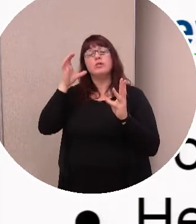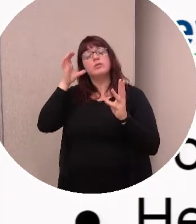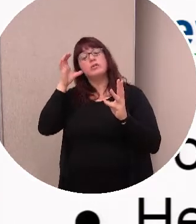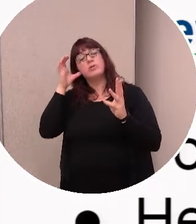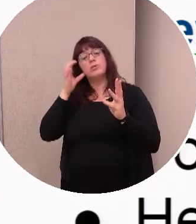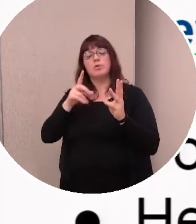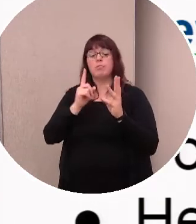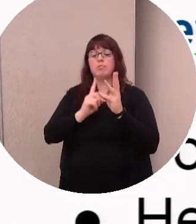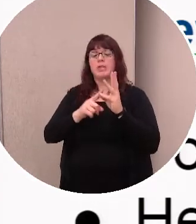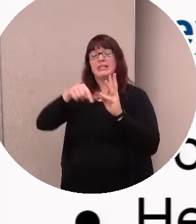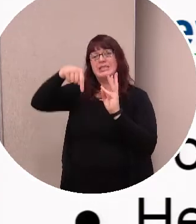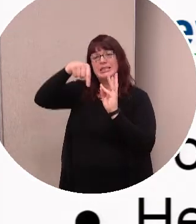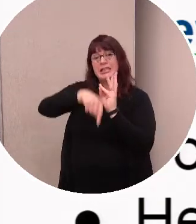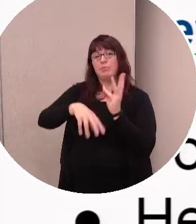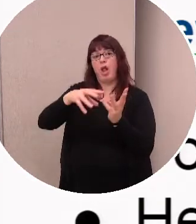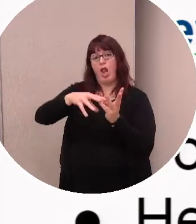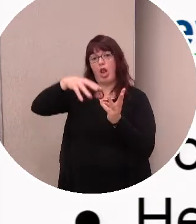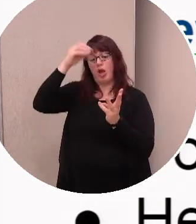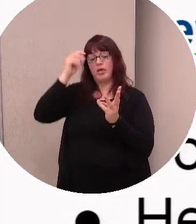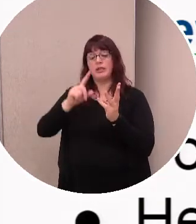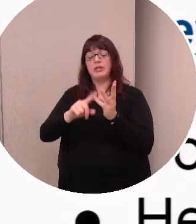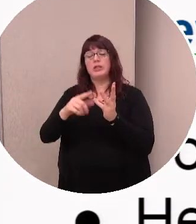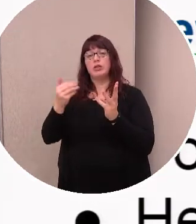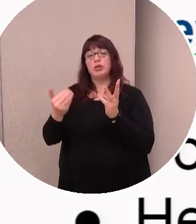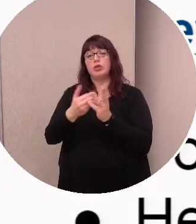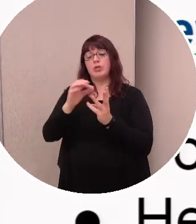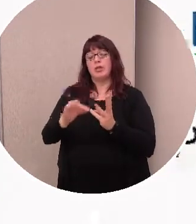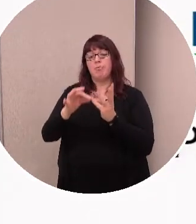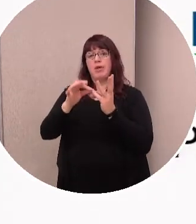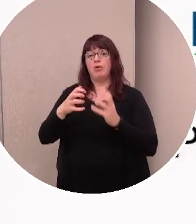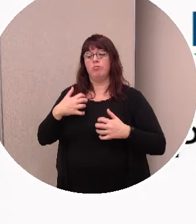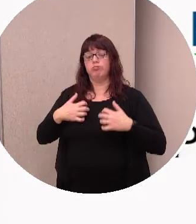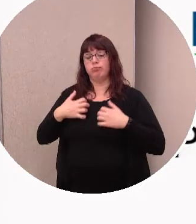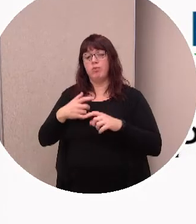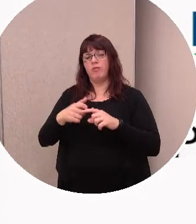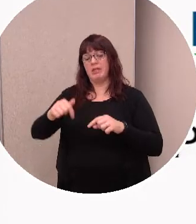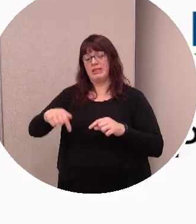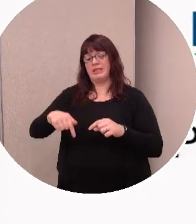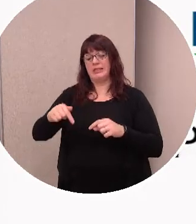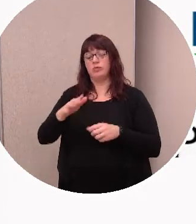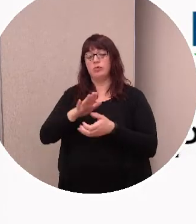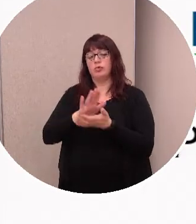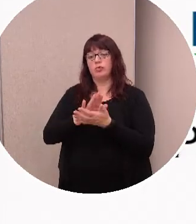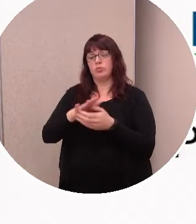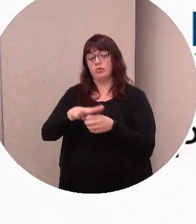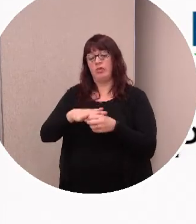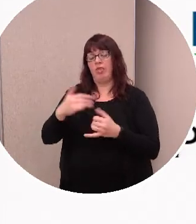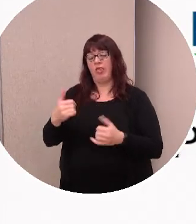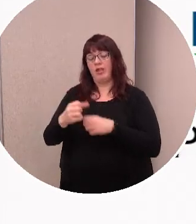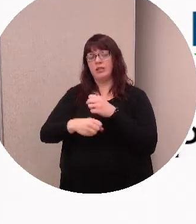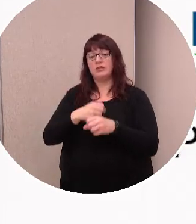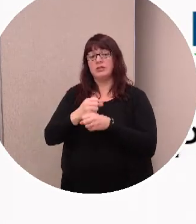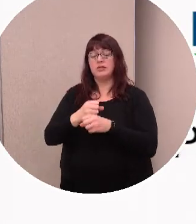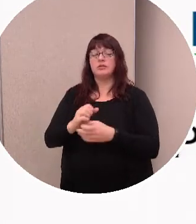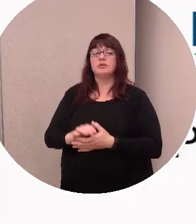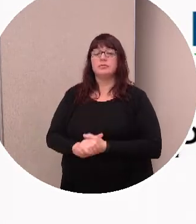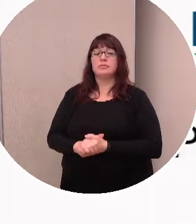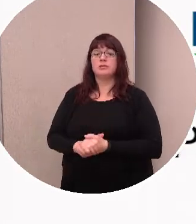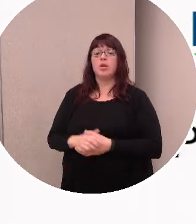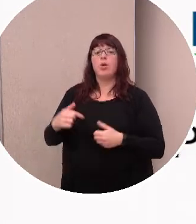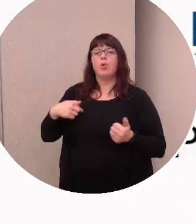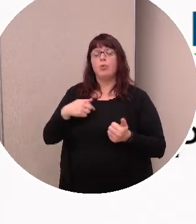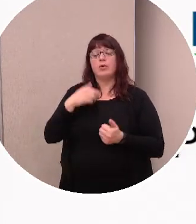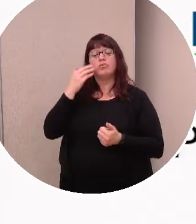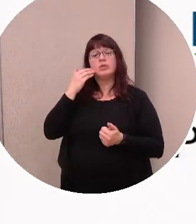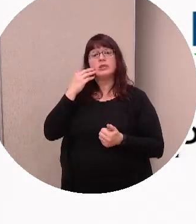a special initiative of the district this year. Recently, we've been